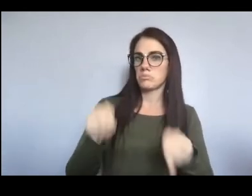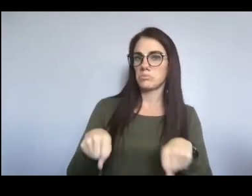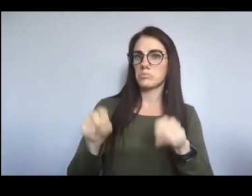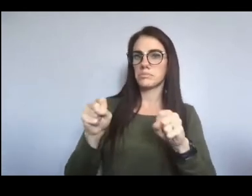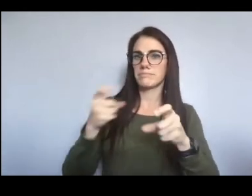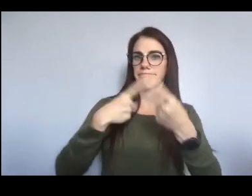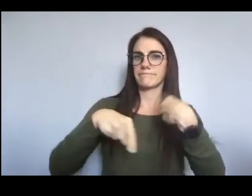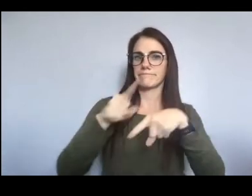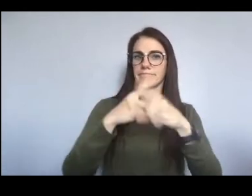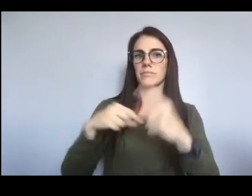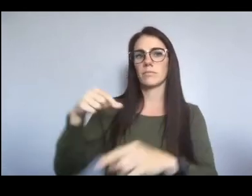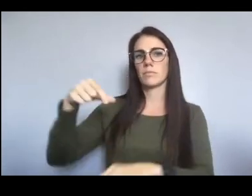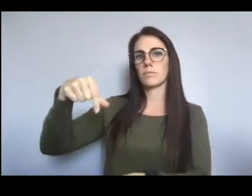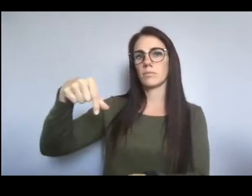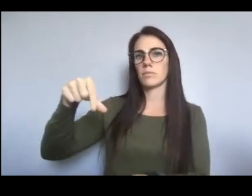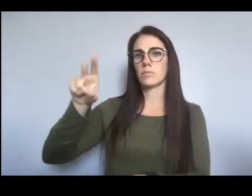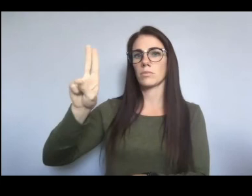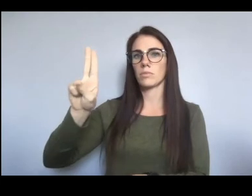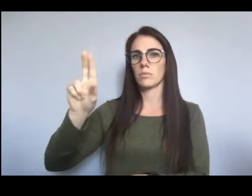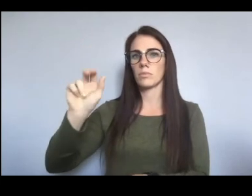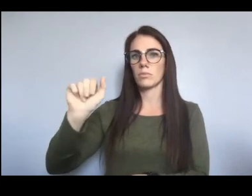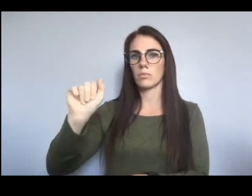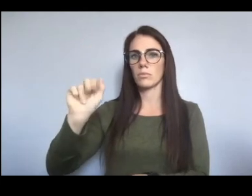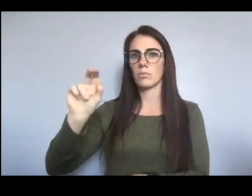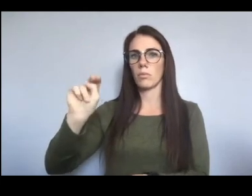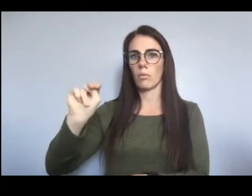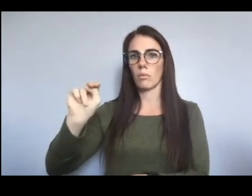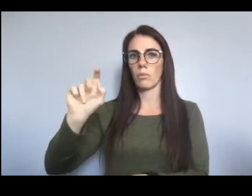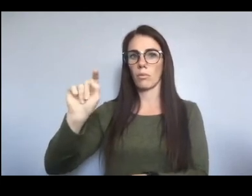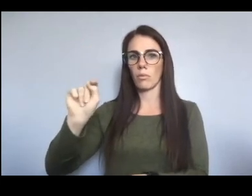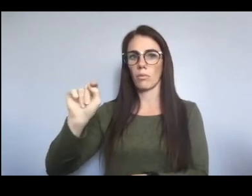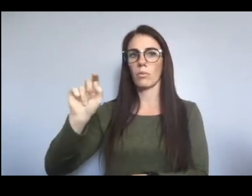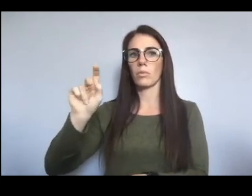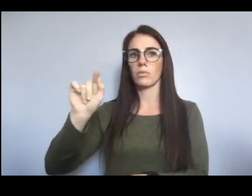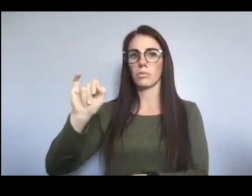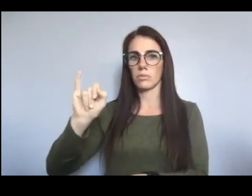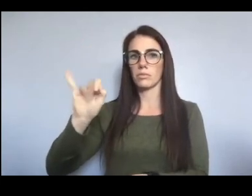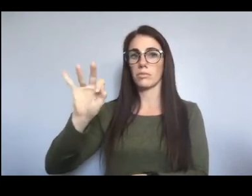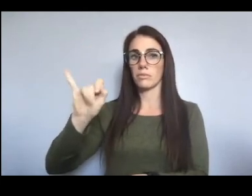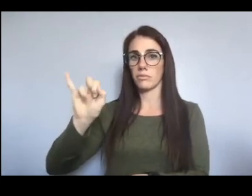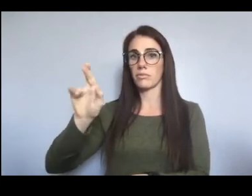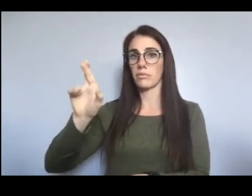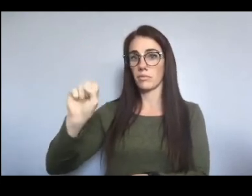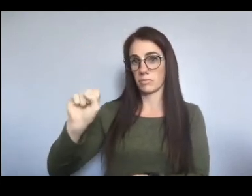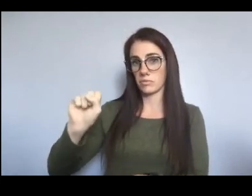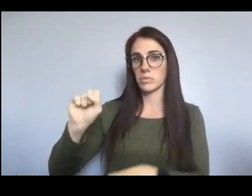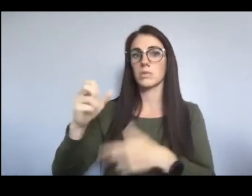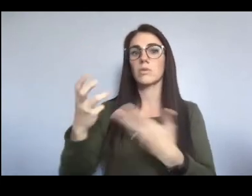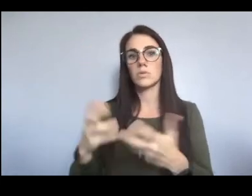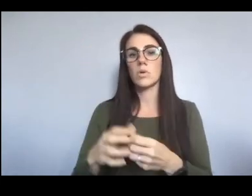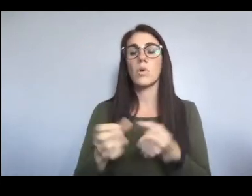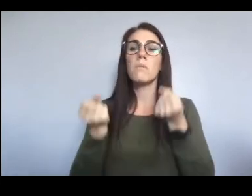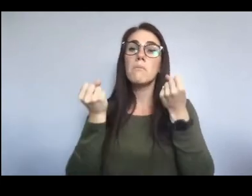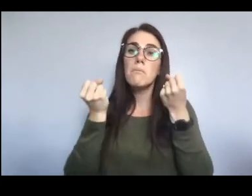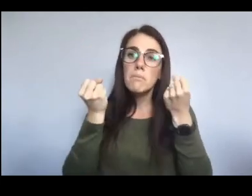Another way that we can show pluralization is that you can use what's called a quantifier.